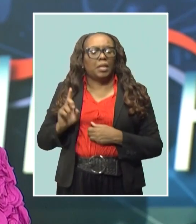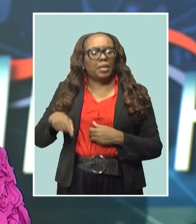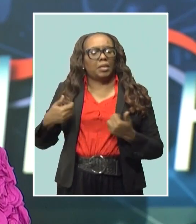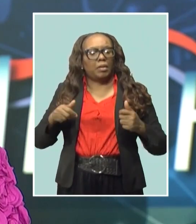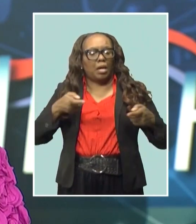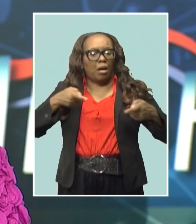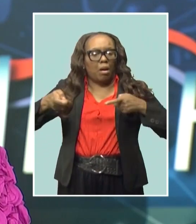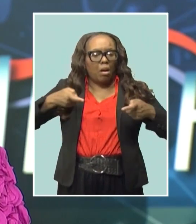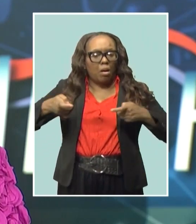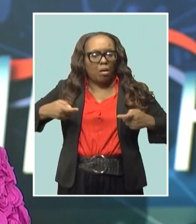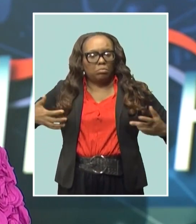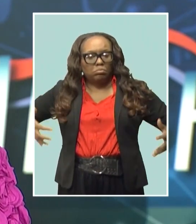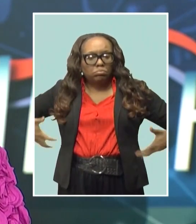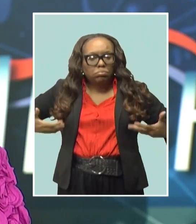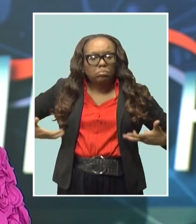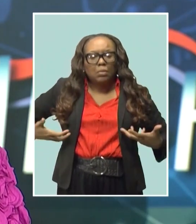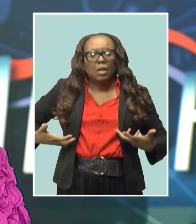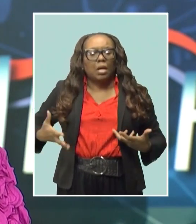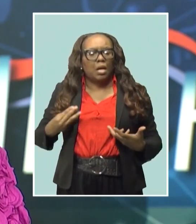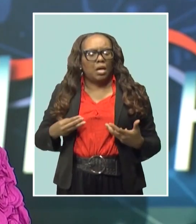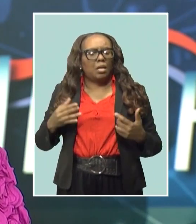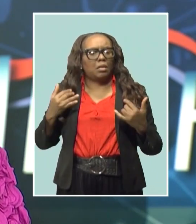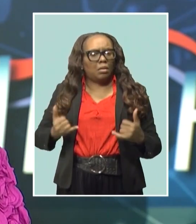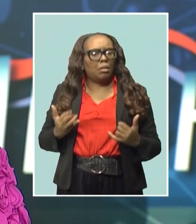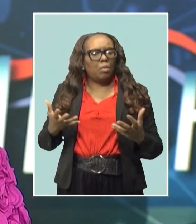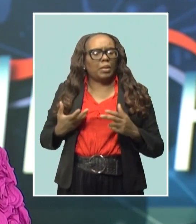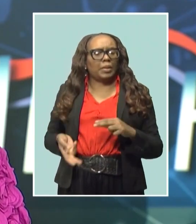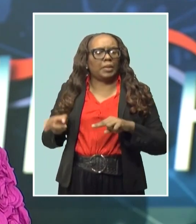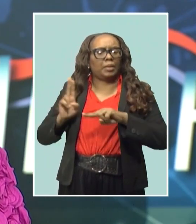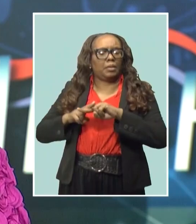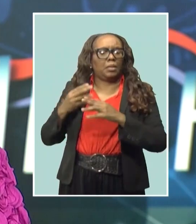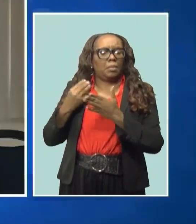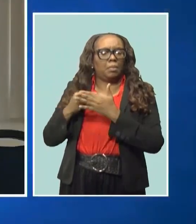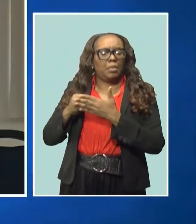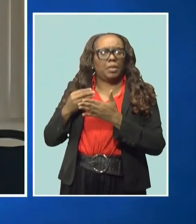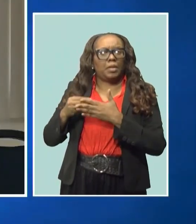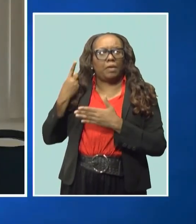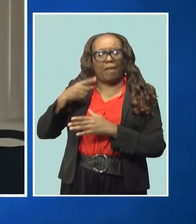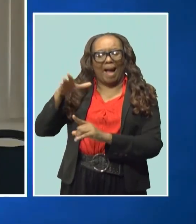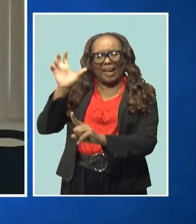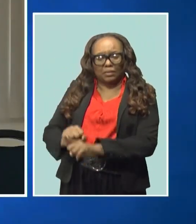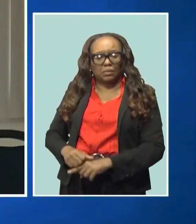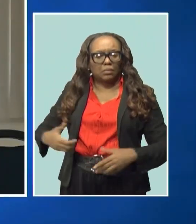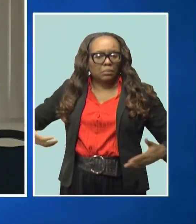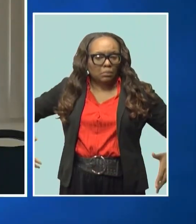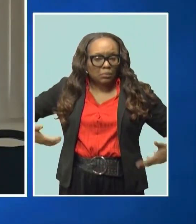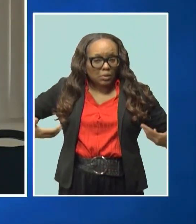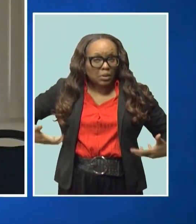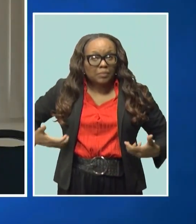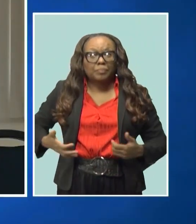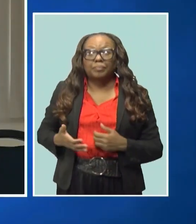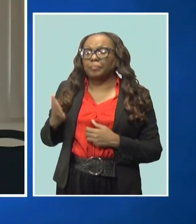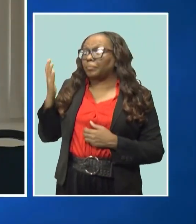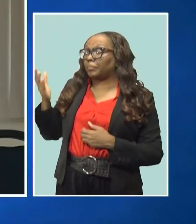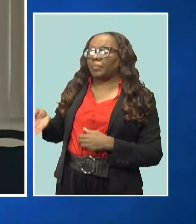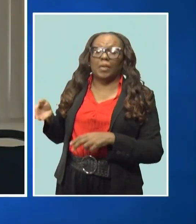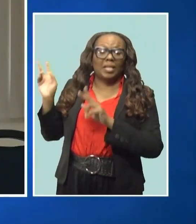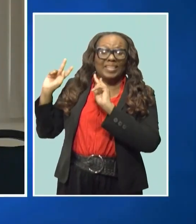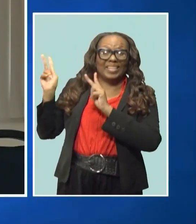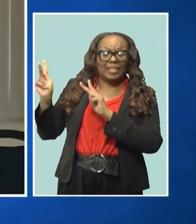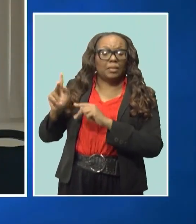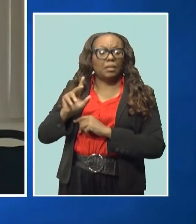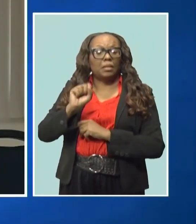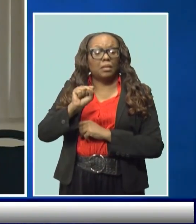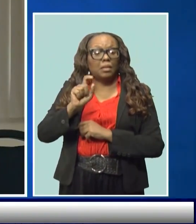signed conventions, even with the increase in bounty. Known in this, St. Kitts Nevis has